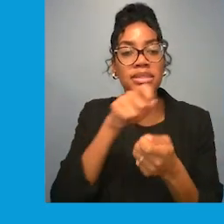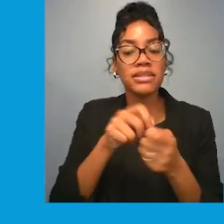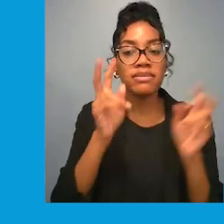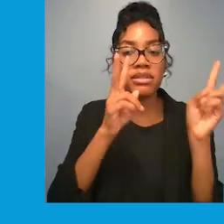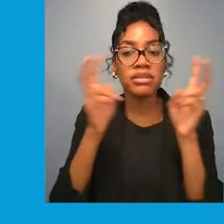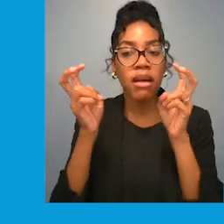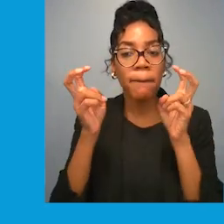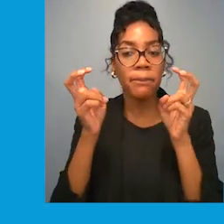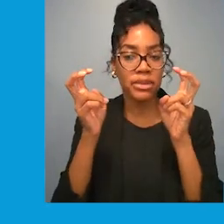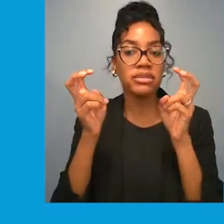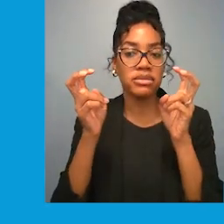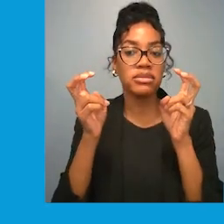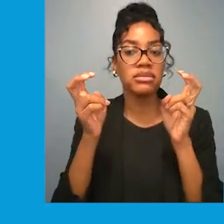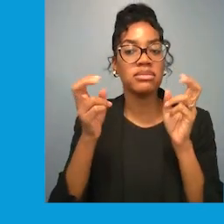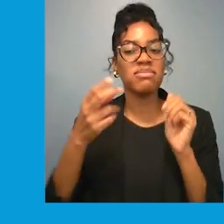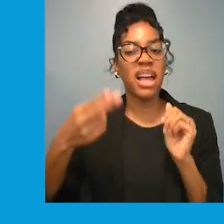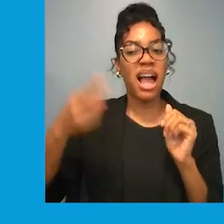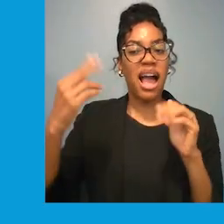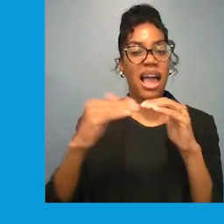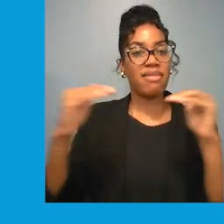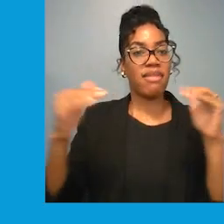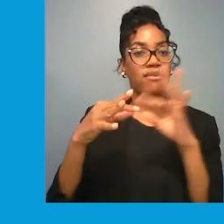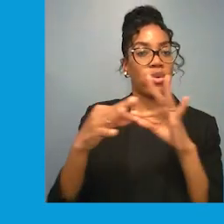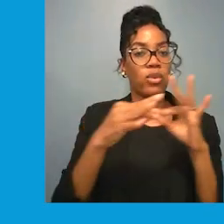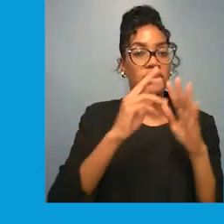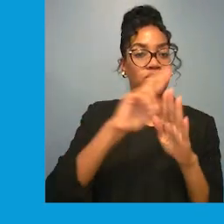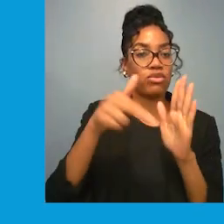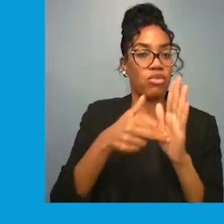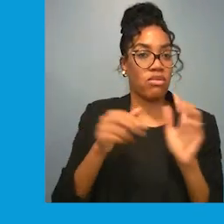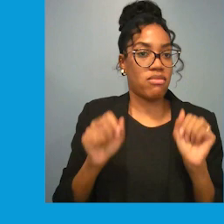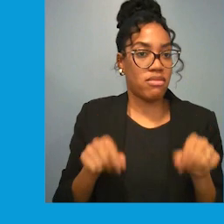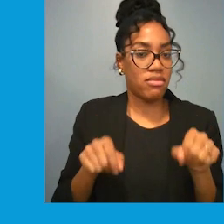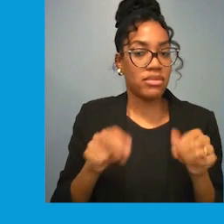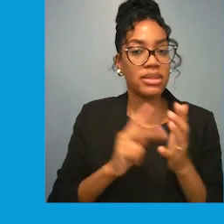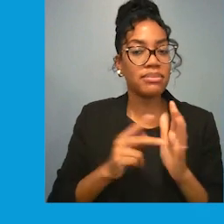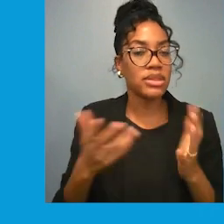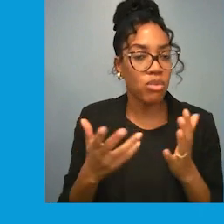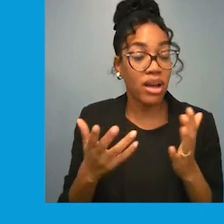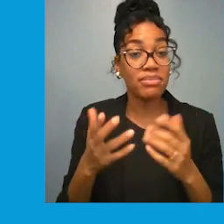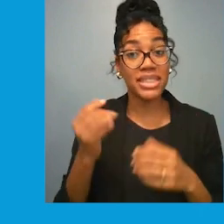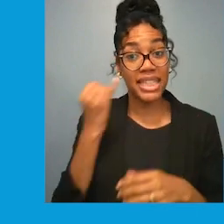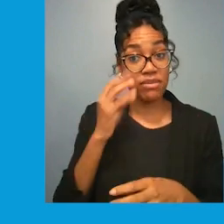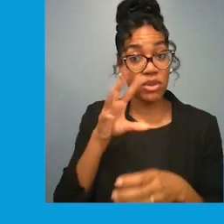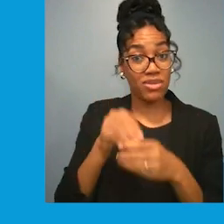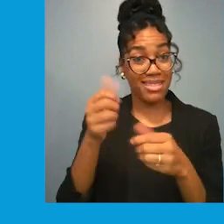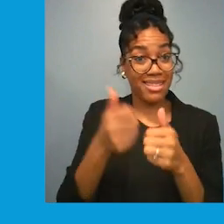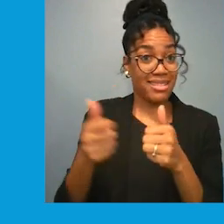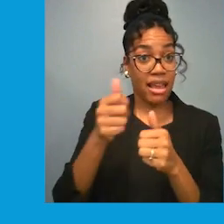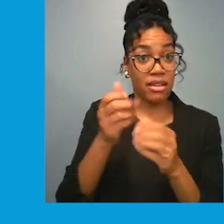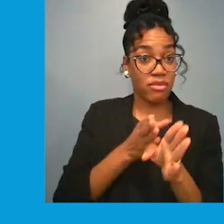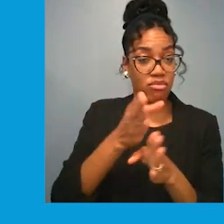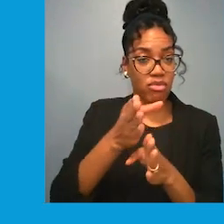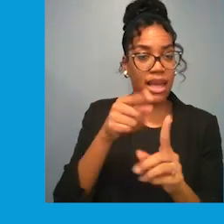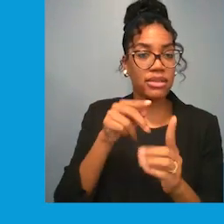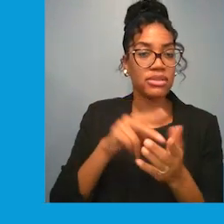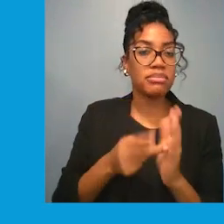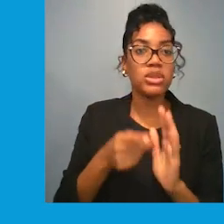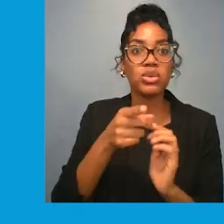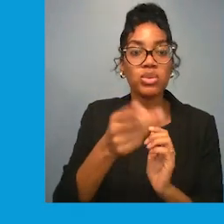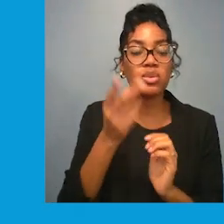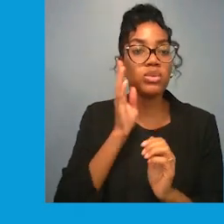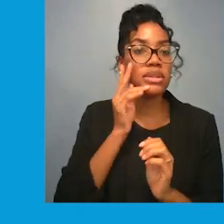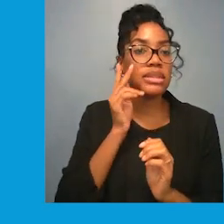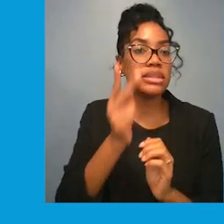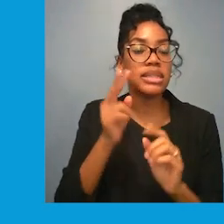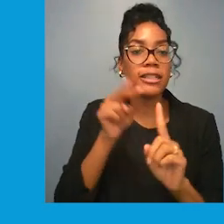coordination role. So in the executive branch, you're really going to have that opportunity to be in the ground level of how policy